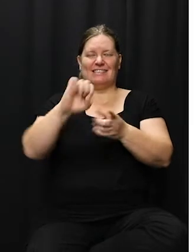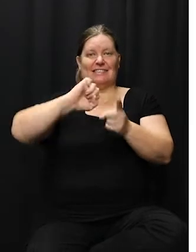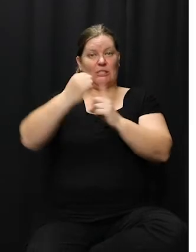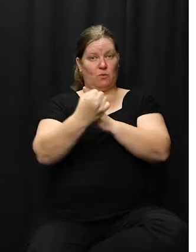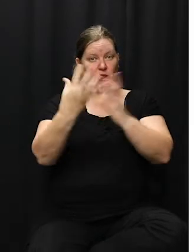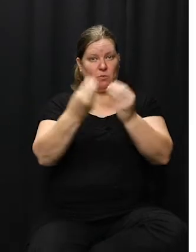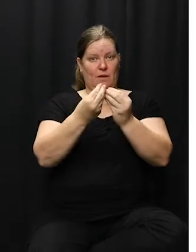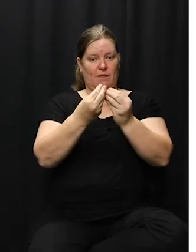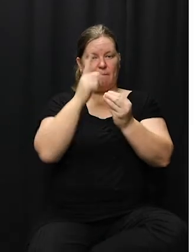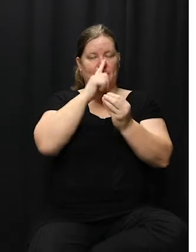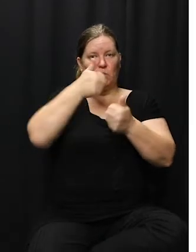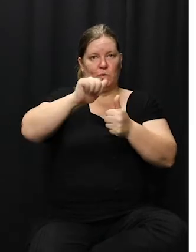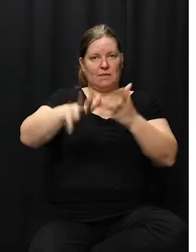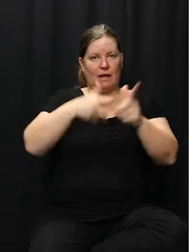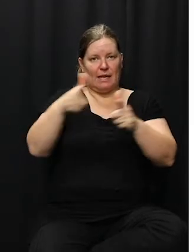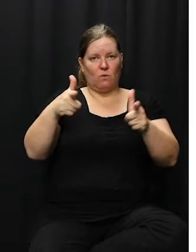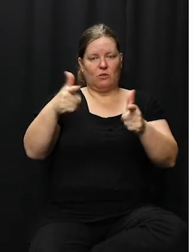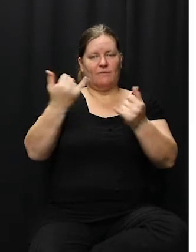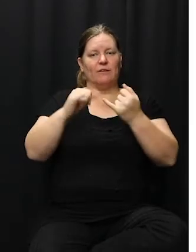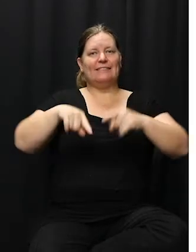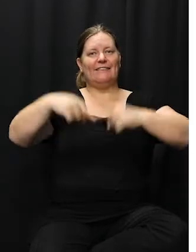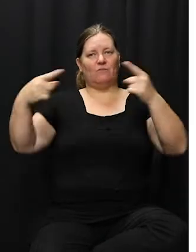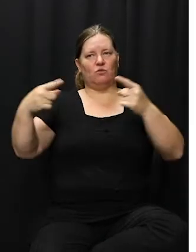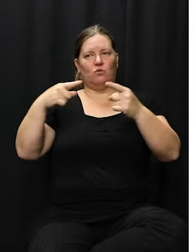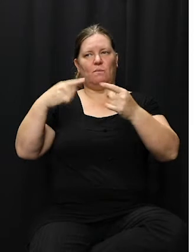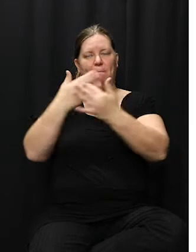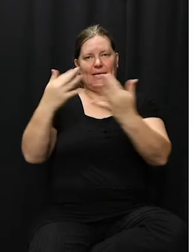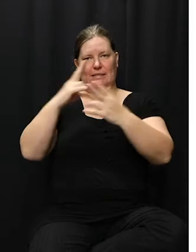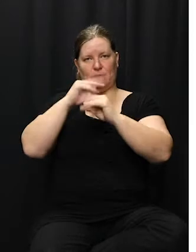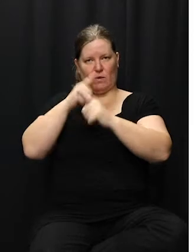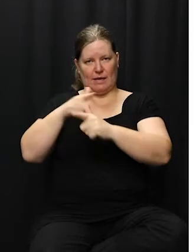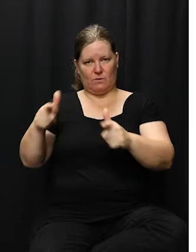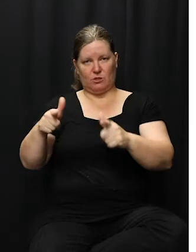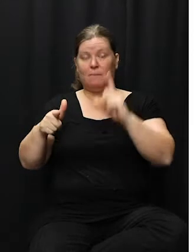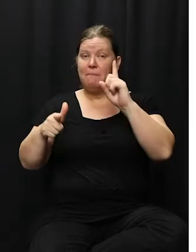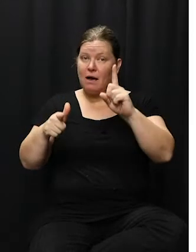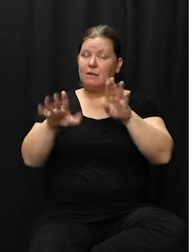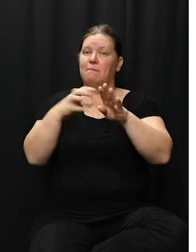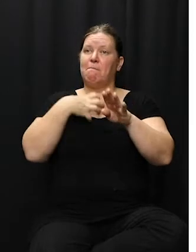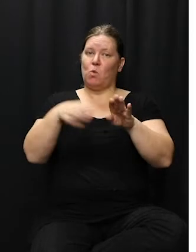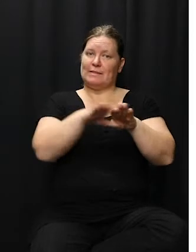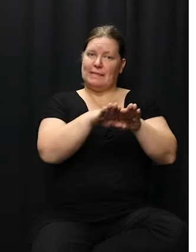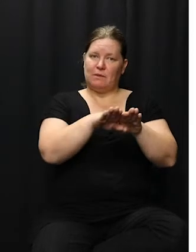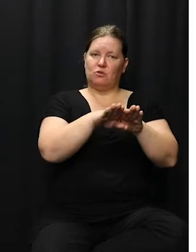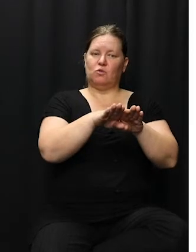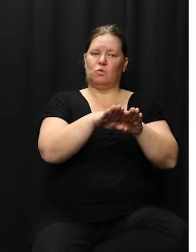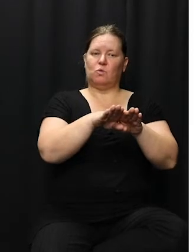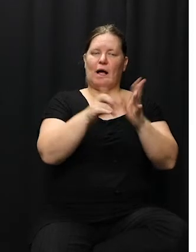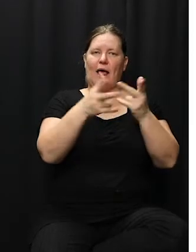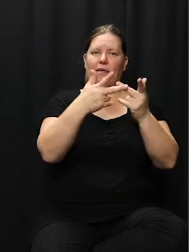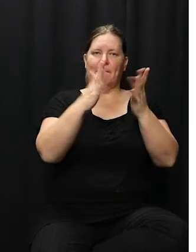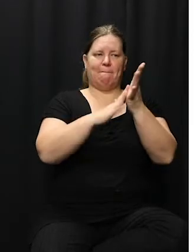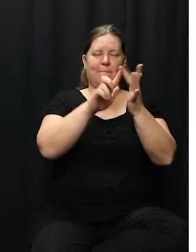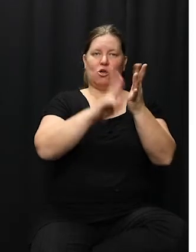different to many spoken languages. But it's actually a lot more similar to other minority languages, like some